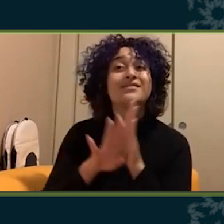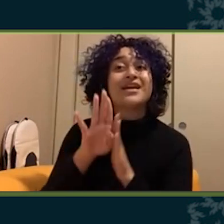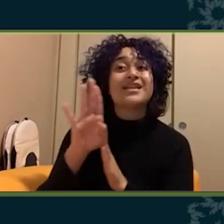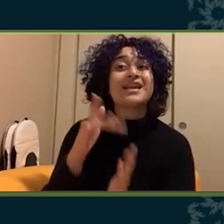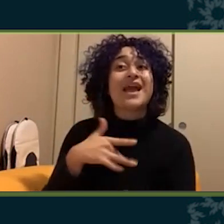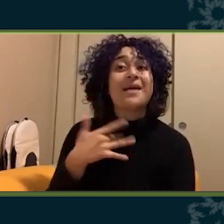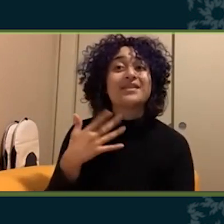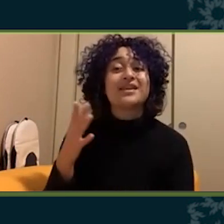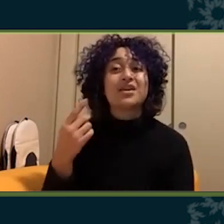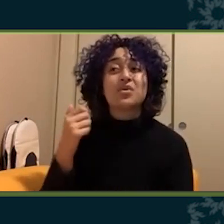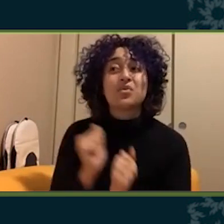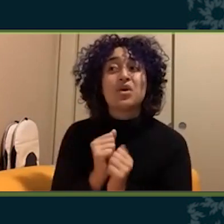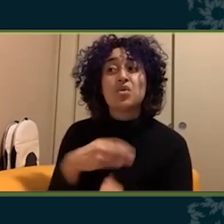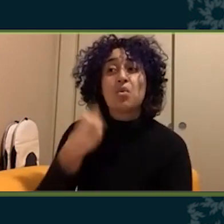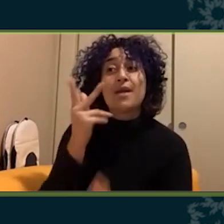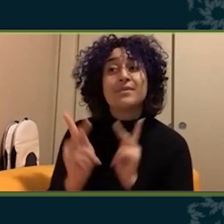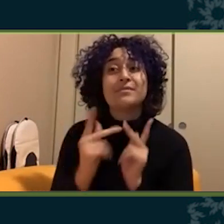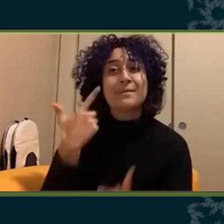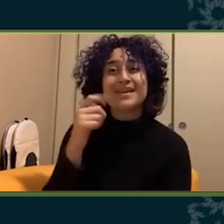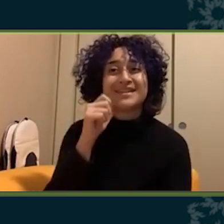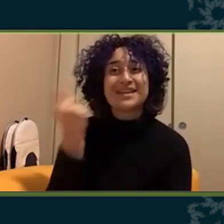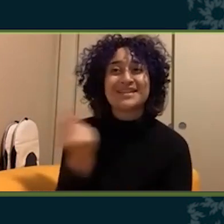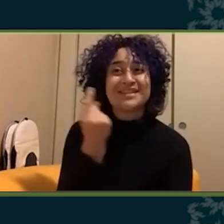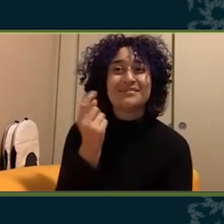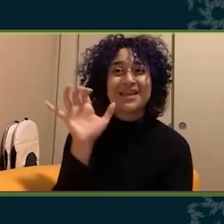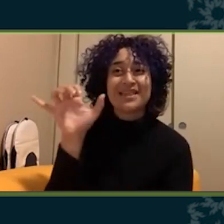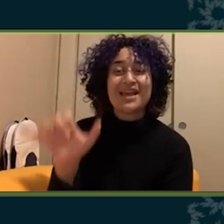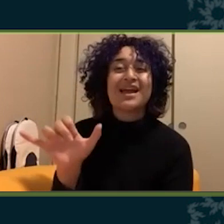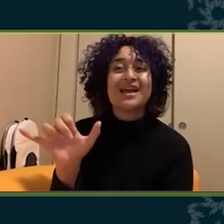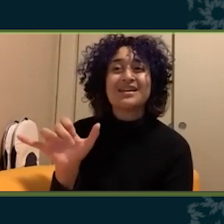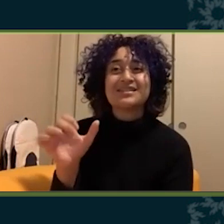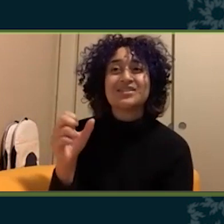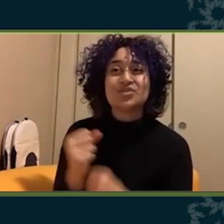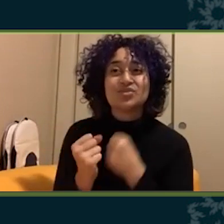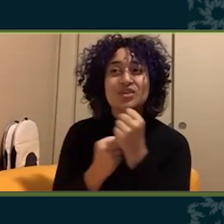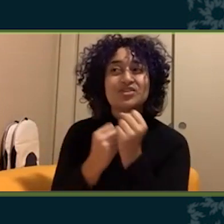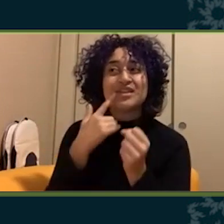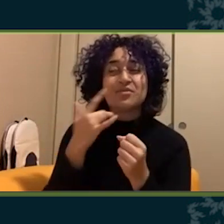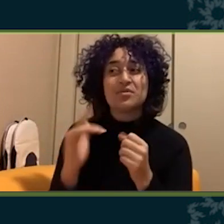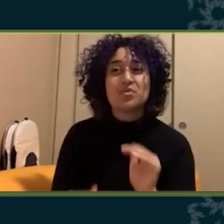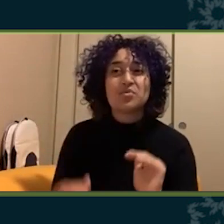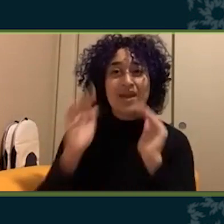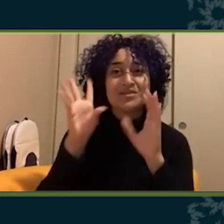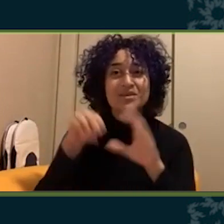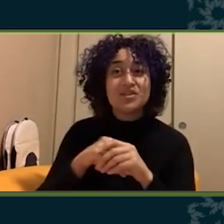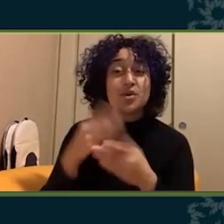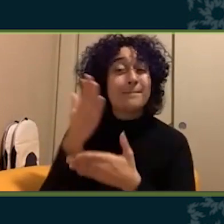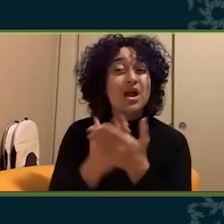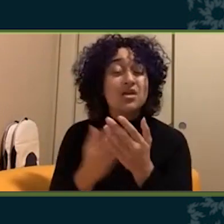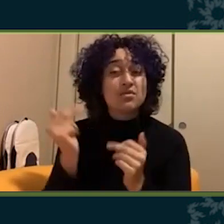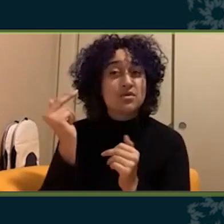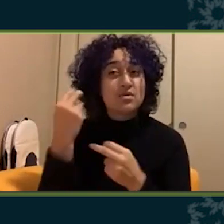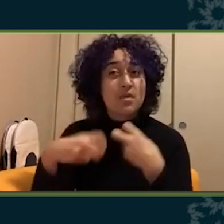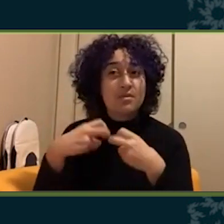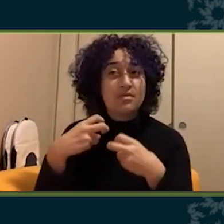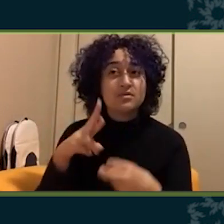Right? Because it's just not something that was ever taught via the structures we were raised within. So part of the problem as we